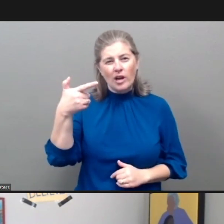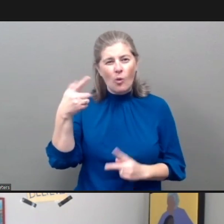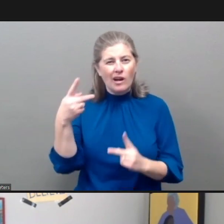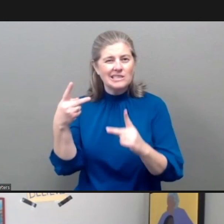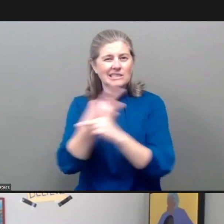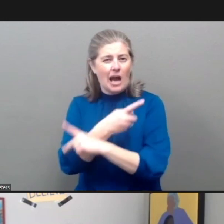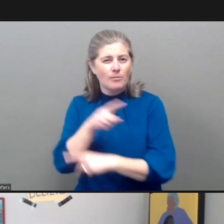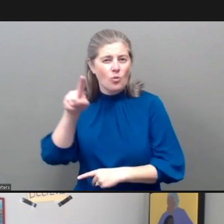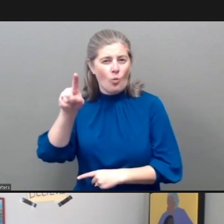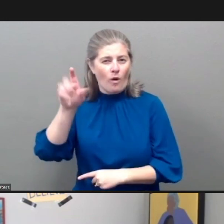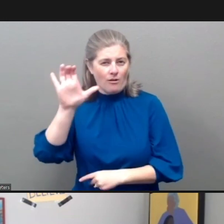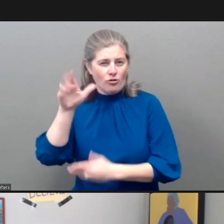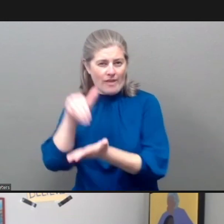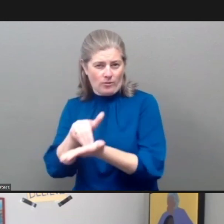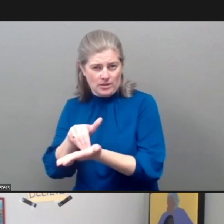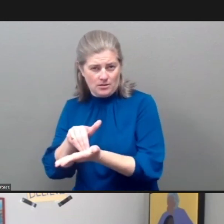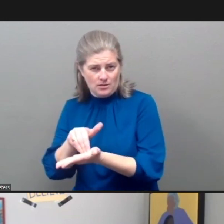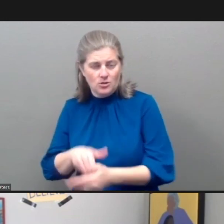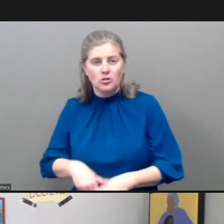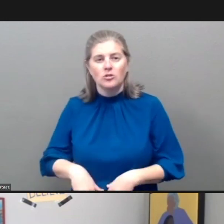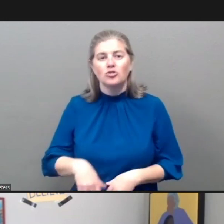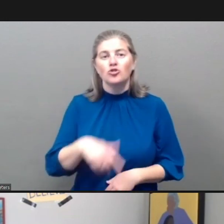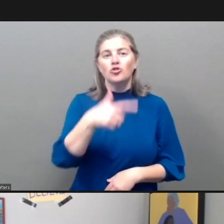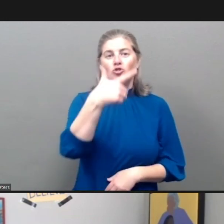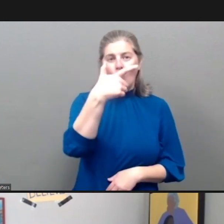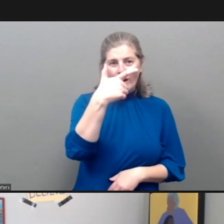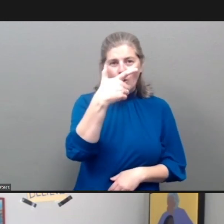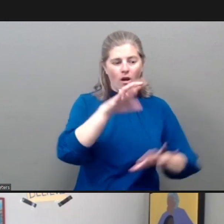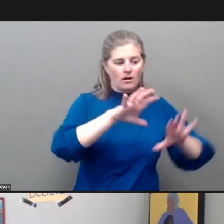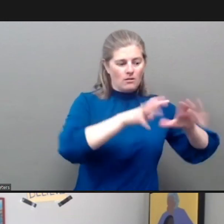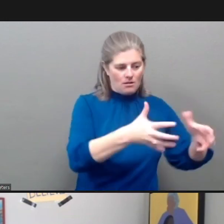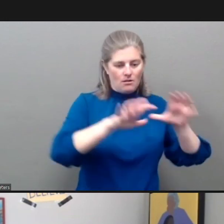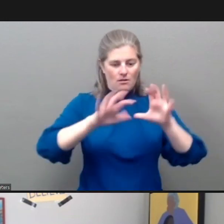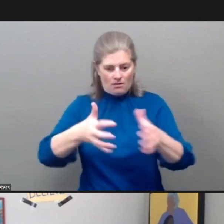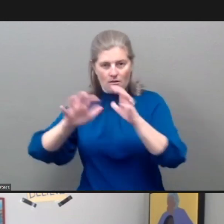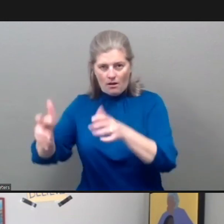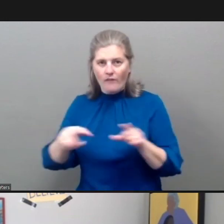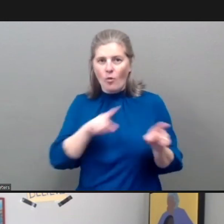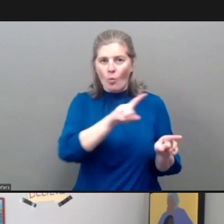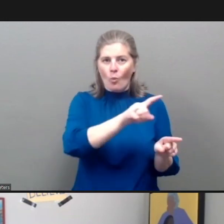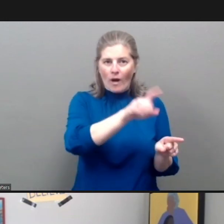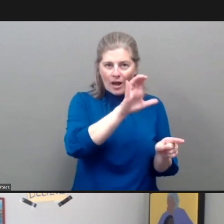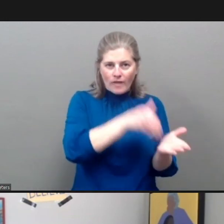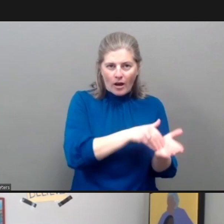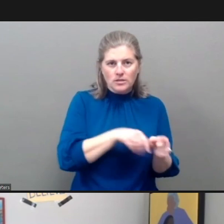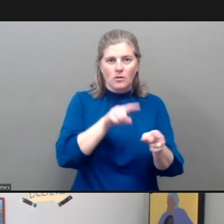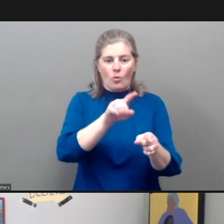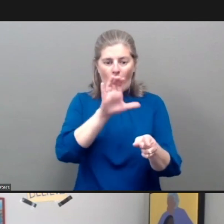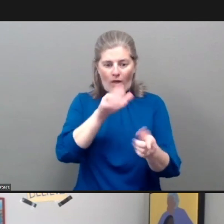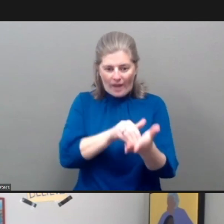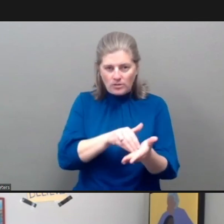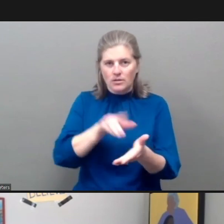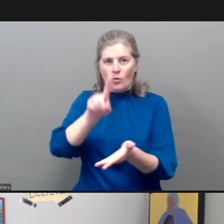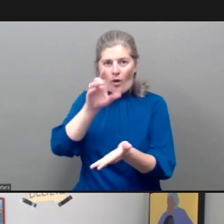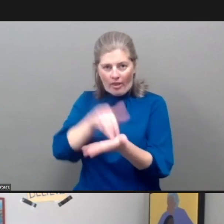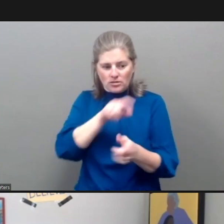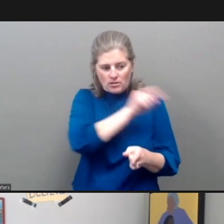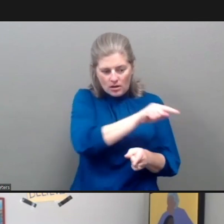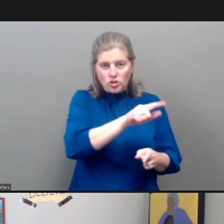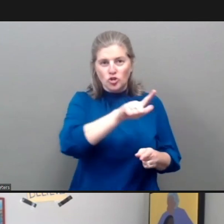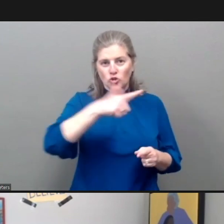have 2,100,000 of people in our state. So you take that 10 cases per day